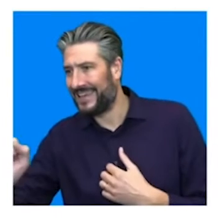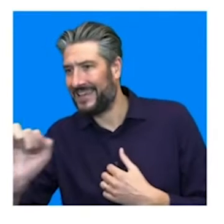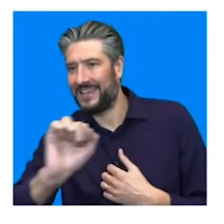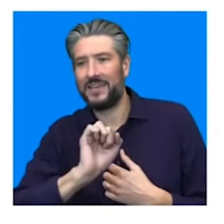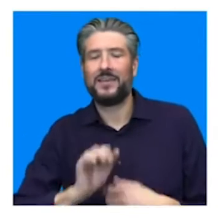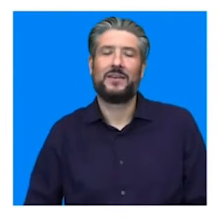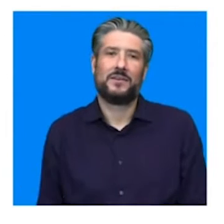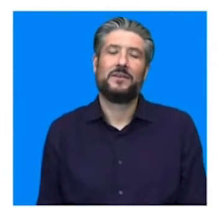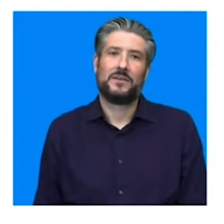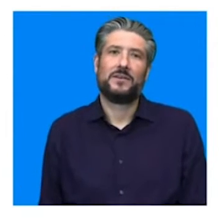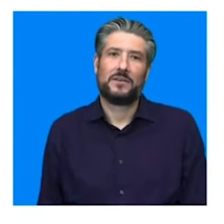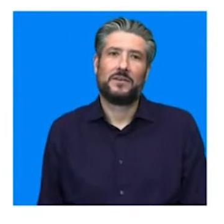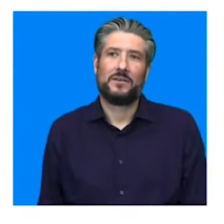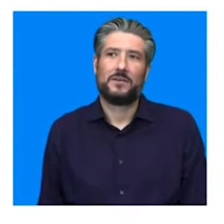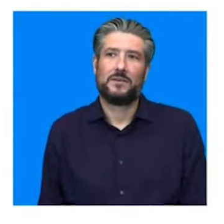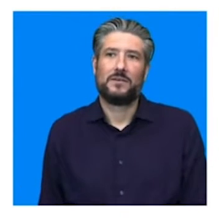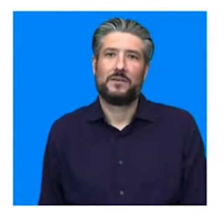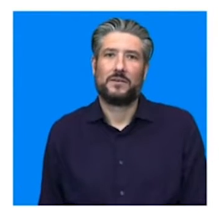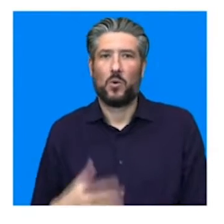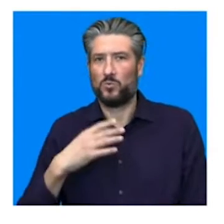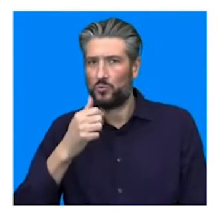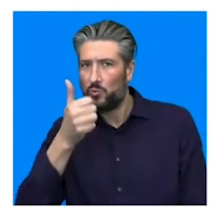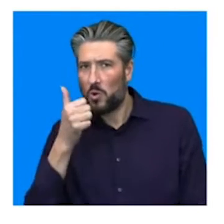of how that looks.